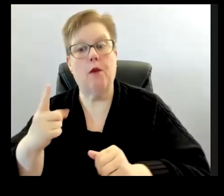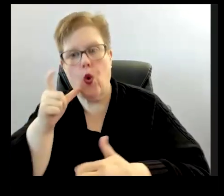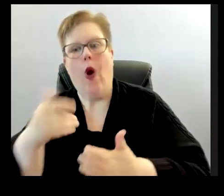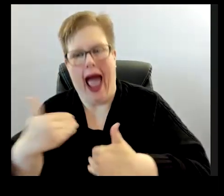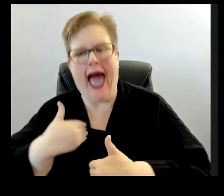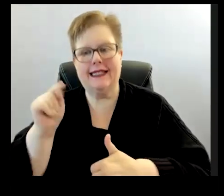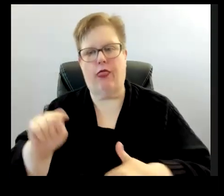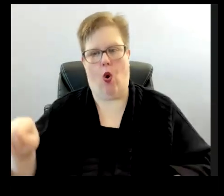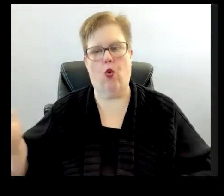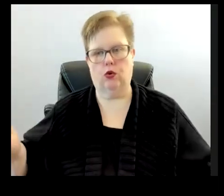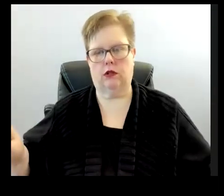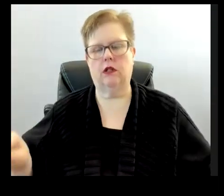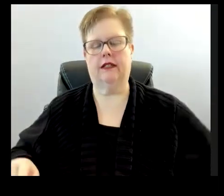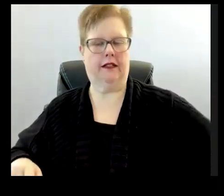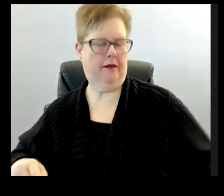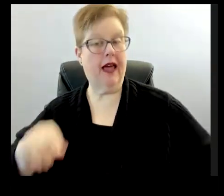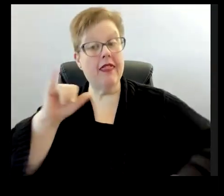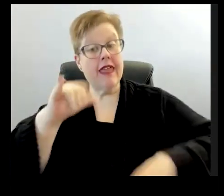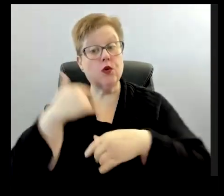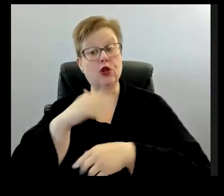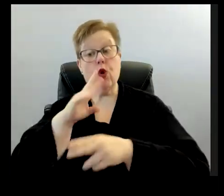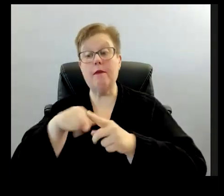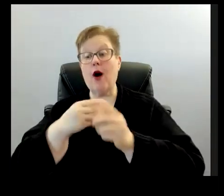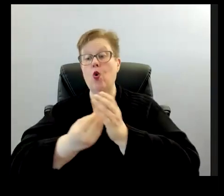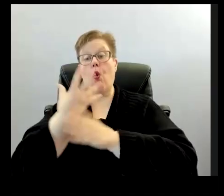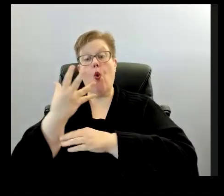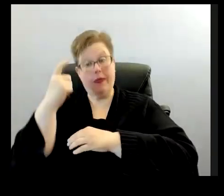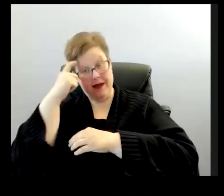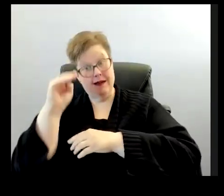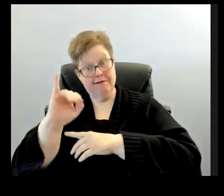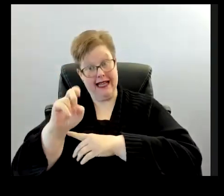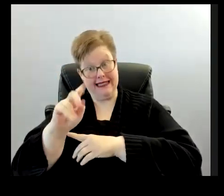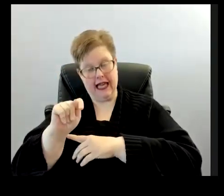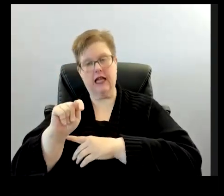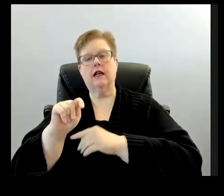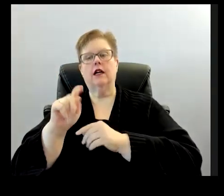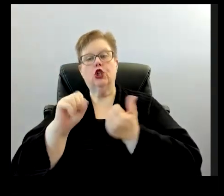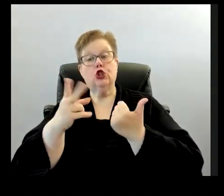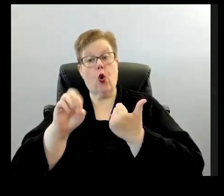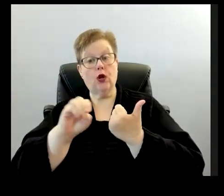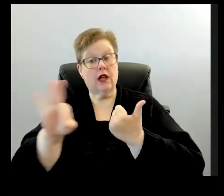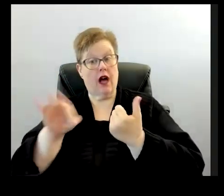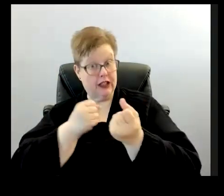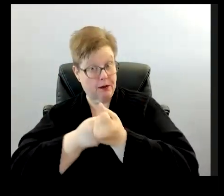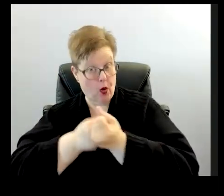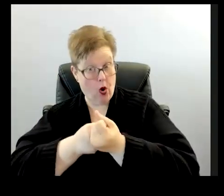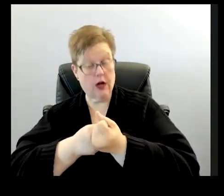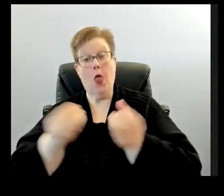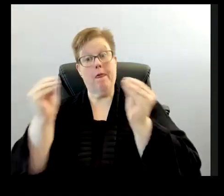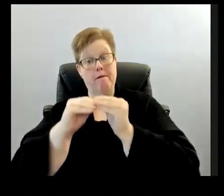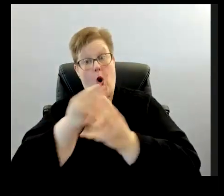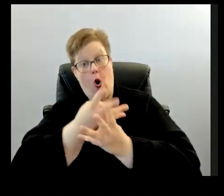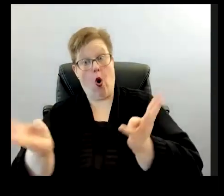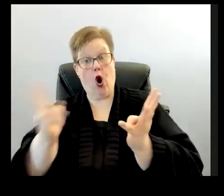support. And that's part of why when we talk about growth mindset, we talk about it as sources of support, because the more sources of